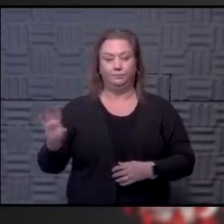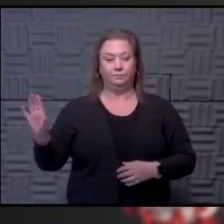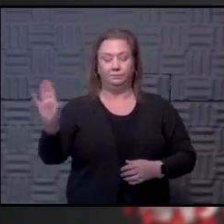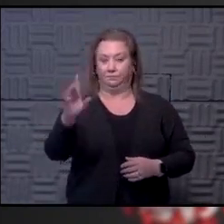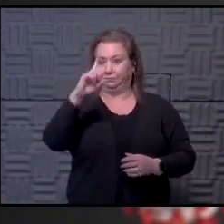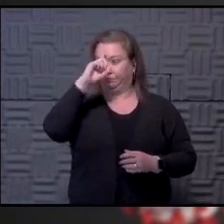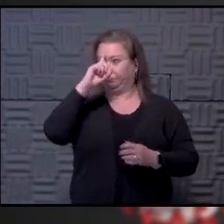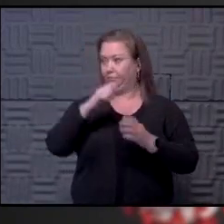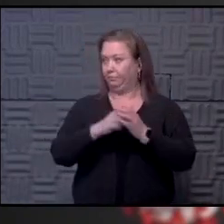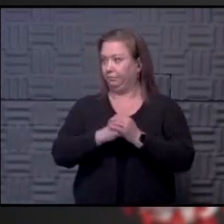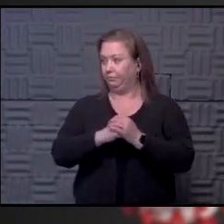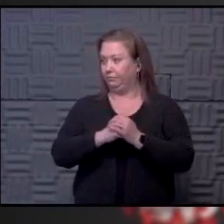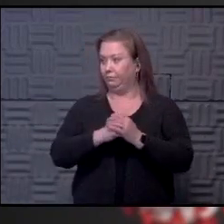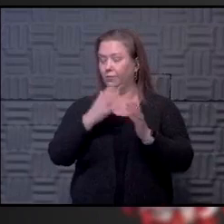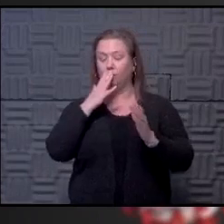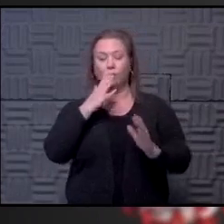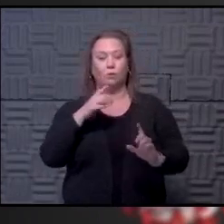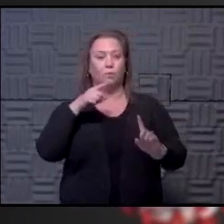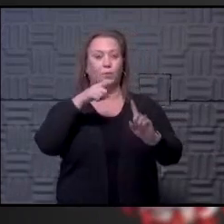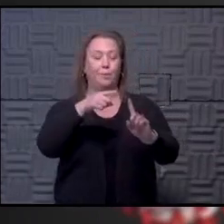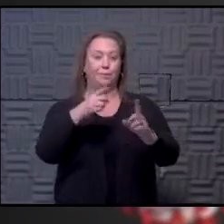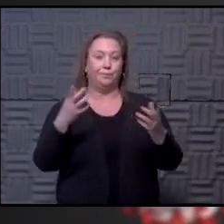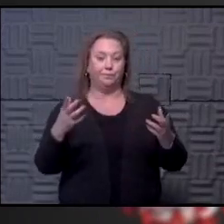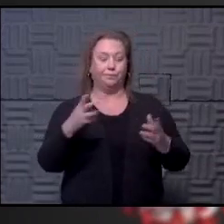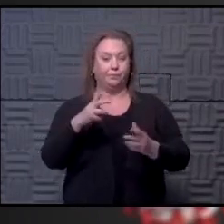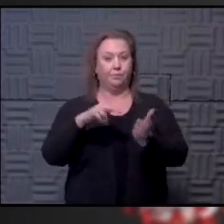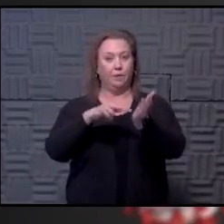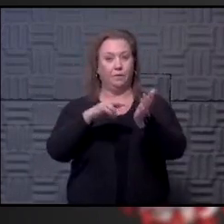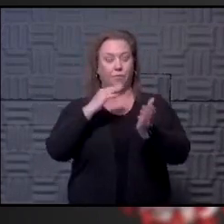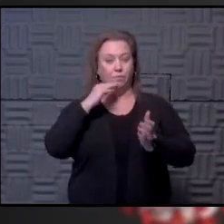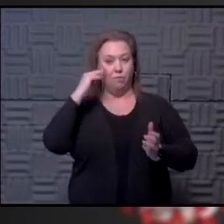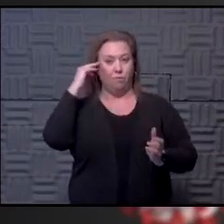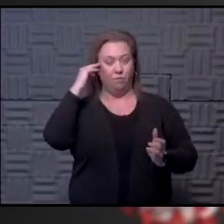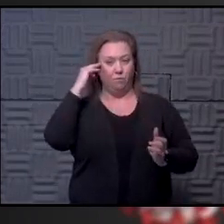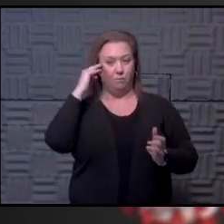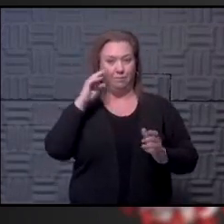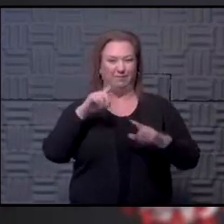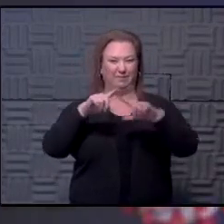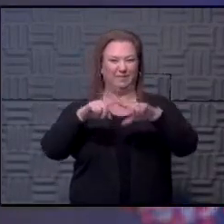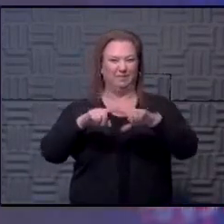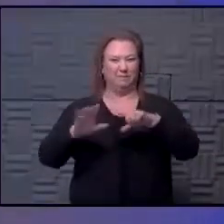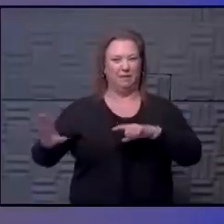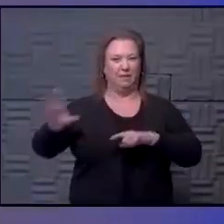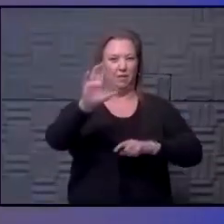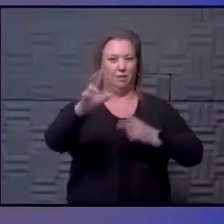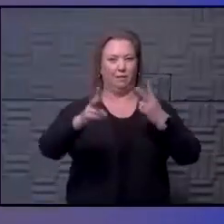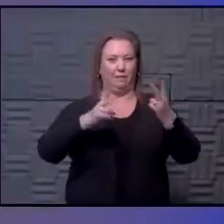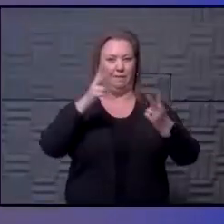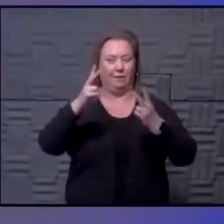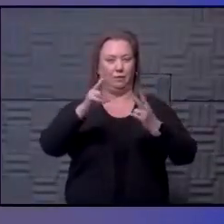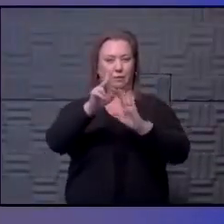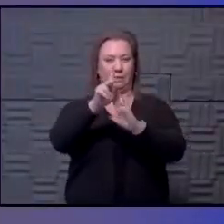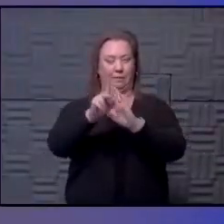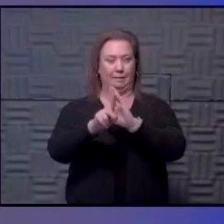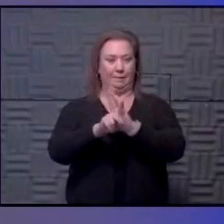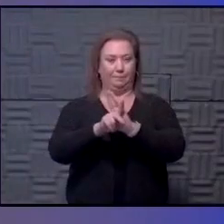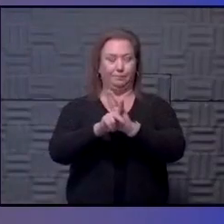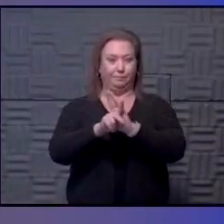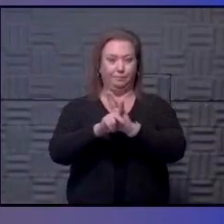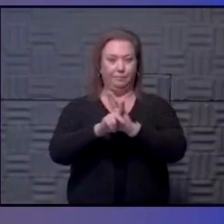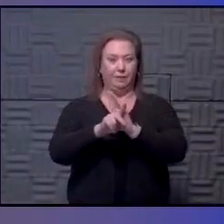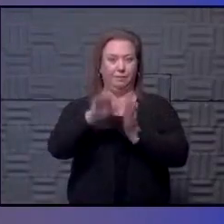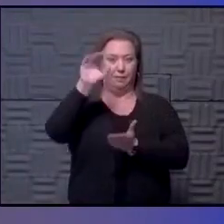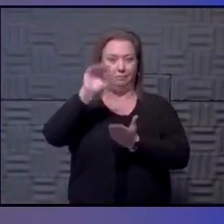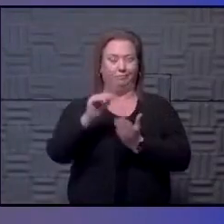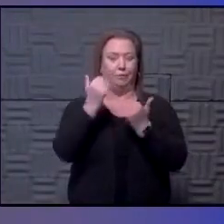Amanda? Well, I think you made a really good point earlier. If the nursing home, it's going to be dependent on their visitation policies and if they've raised their